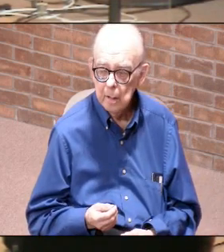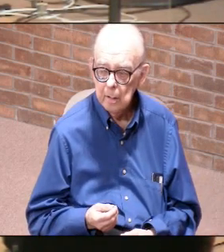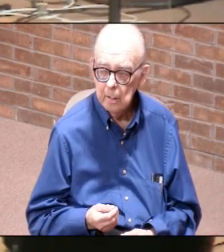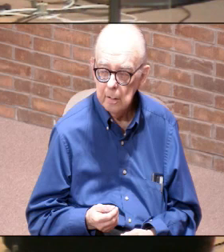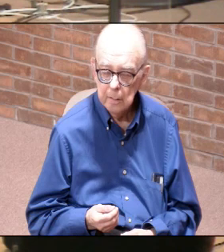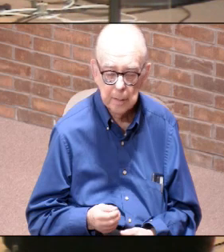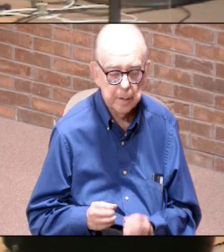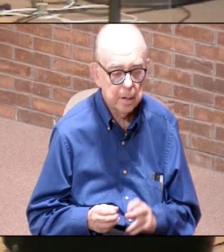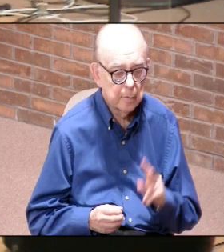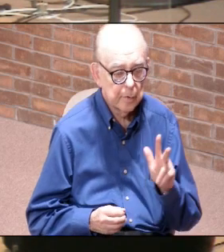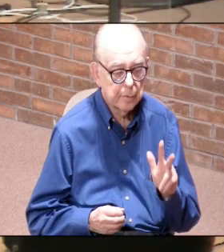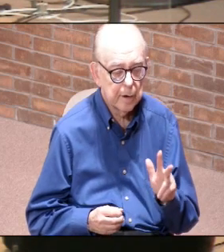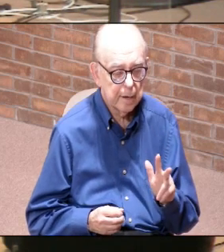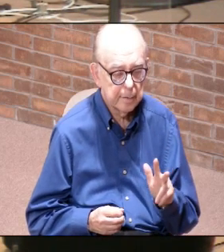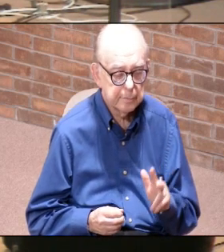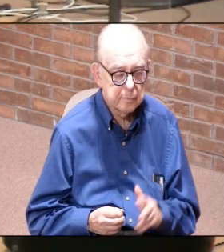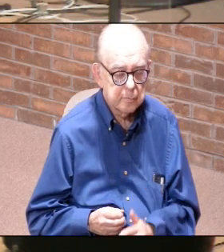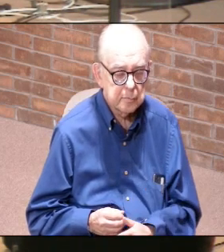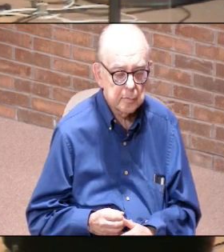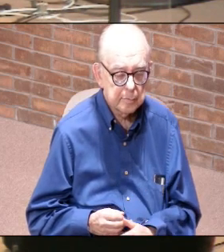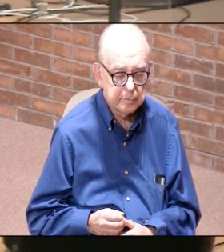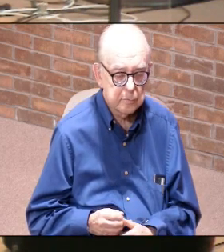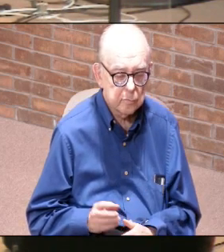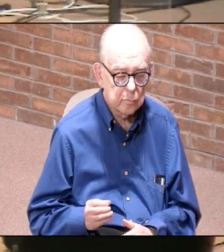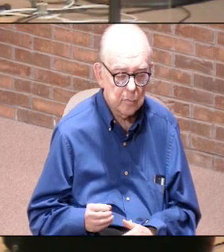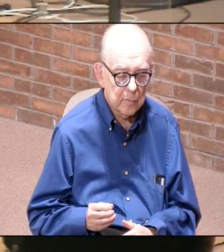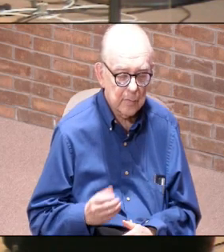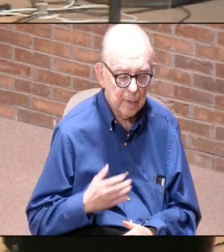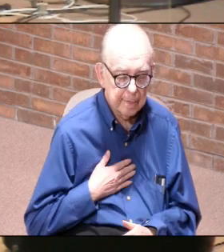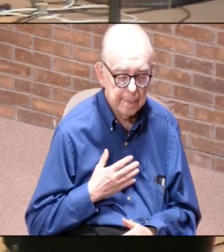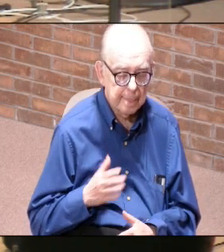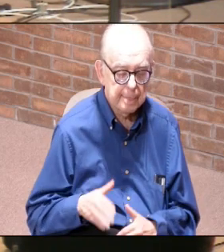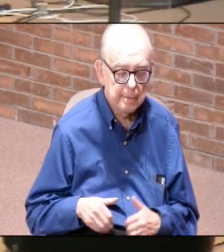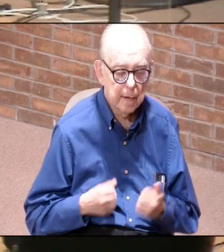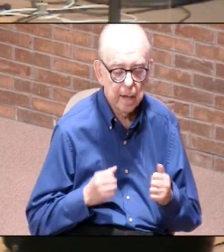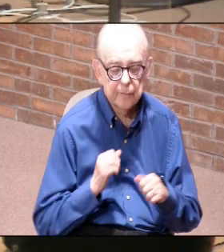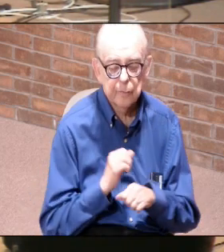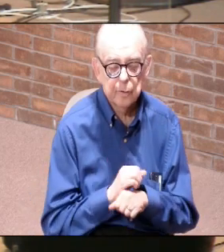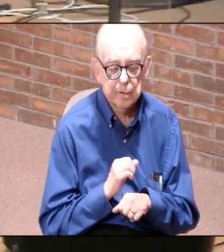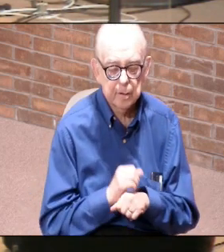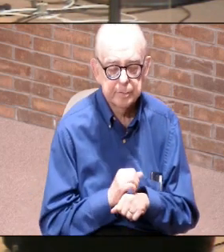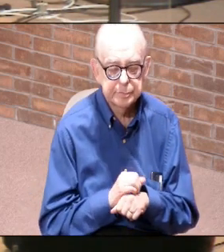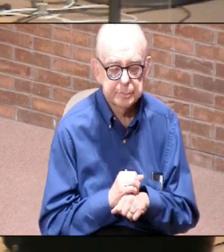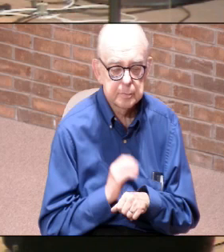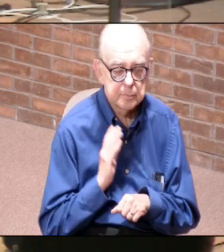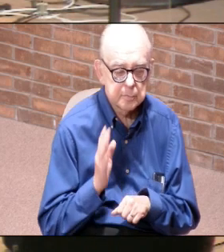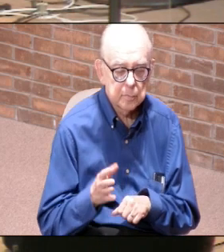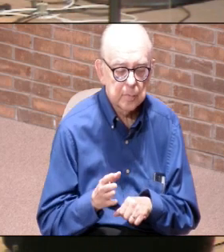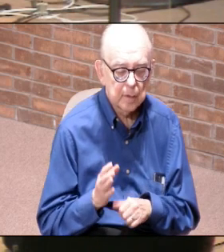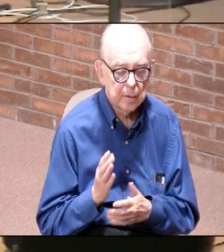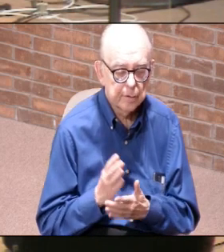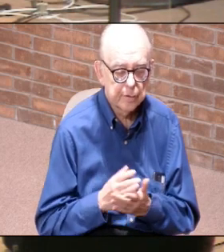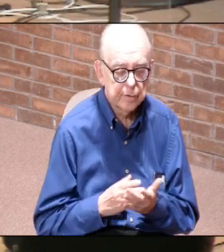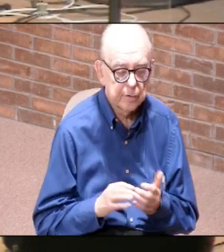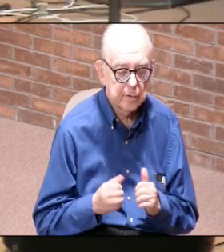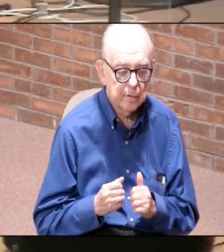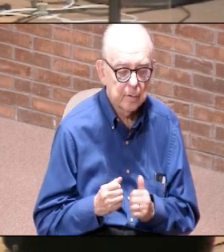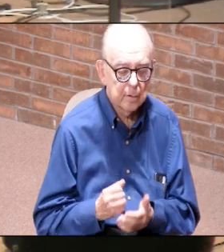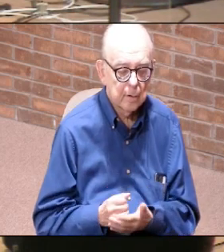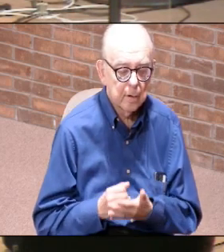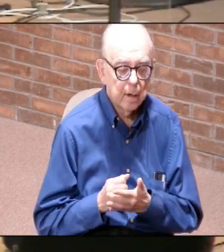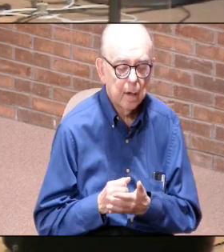Is number three, that my life mission will somehow